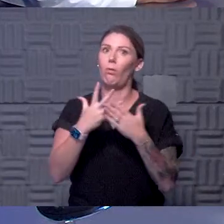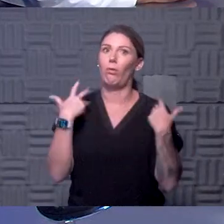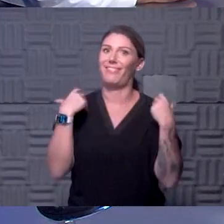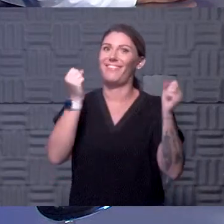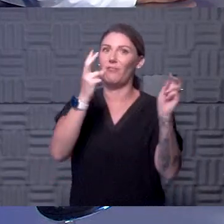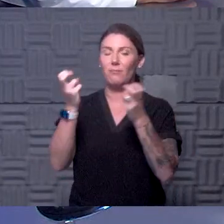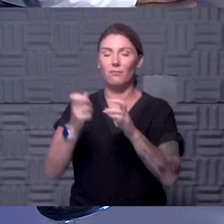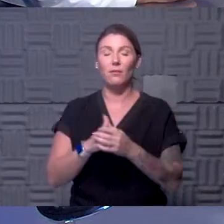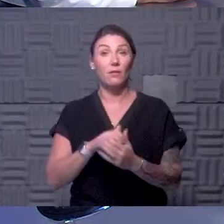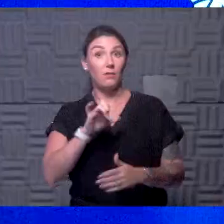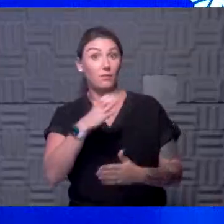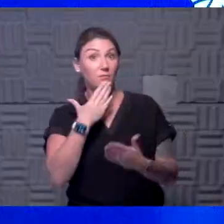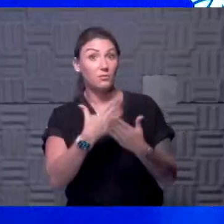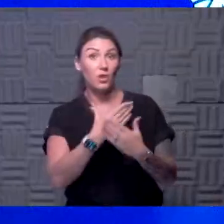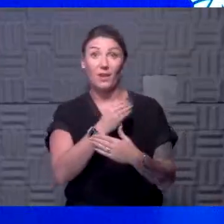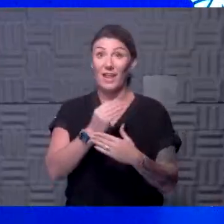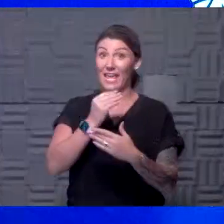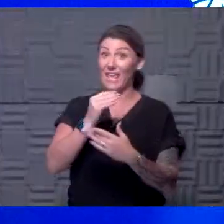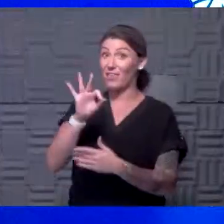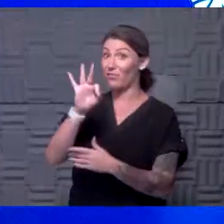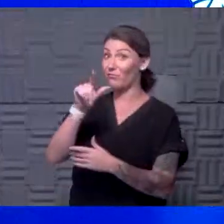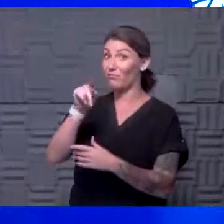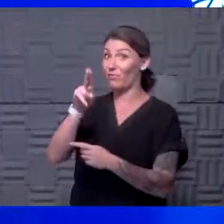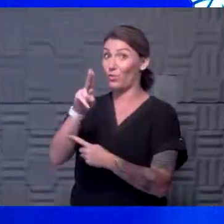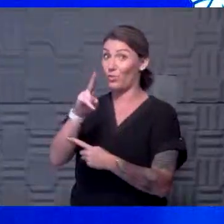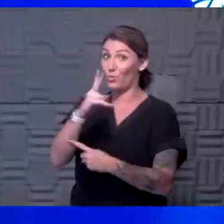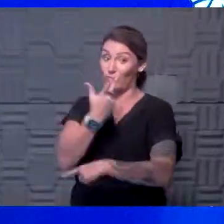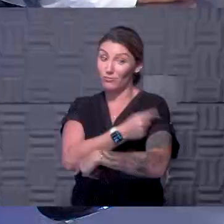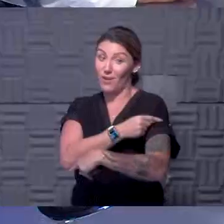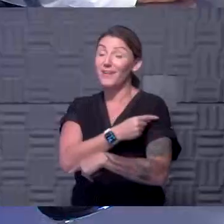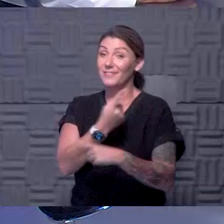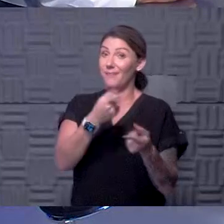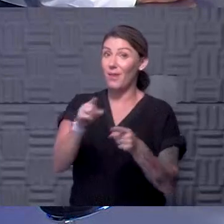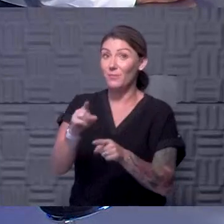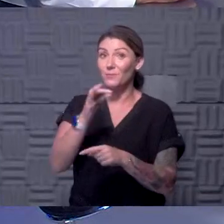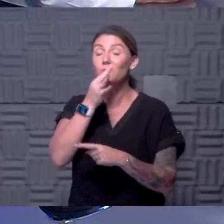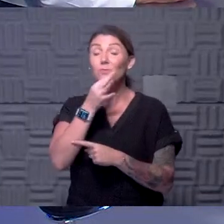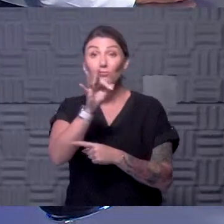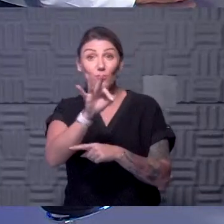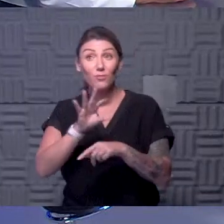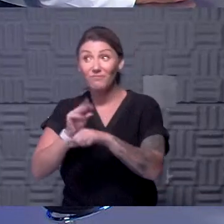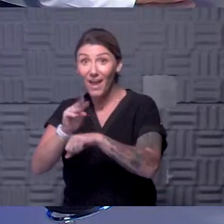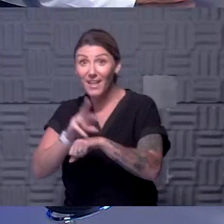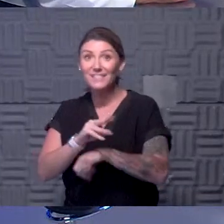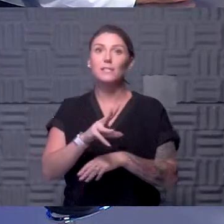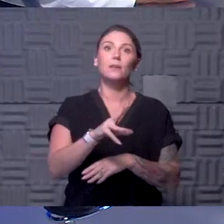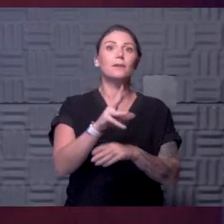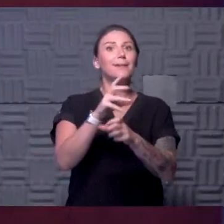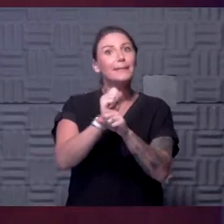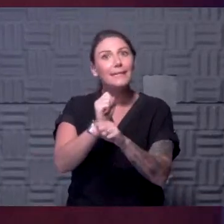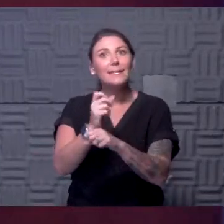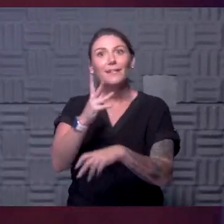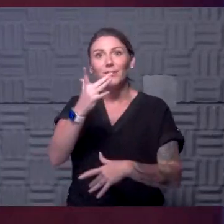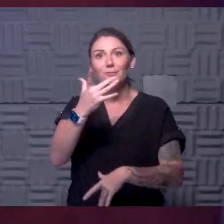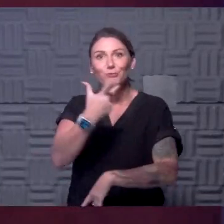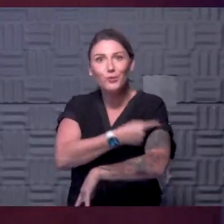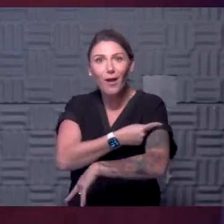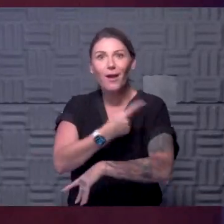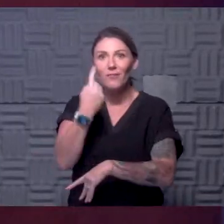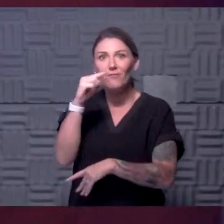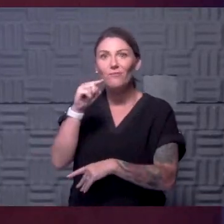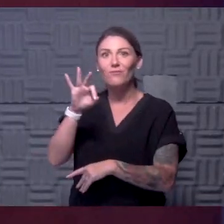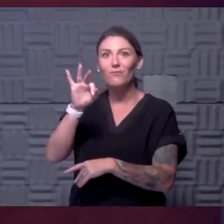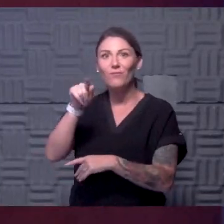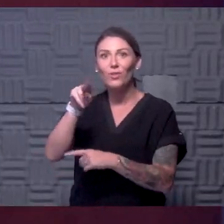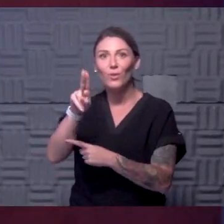thing. So Yes, we need them absolutely. to do that. We need The them- flu shots are coming out, so your advice is? Get your flu shot. Yeah. All right. Find out, as